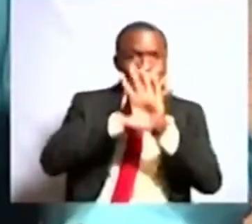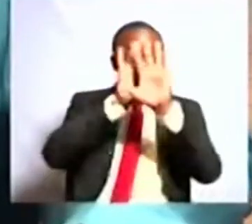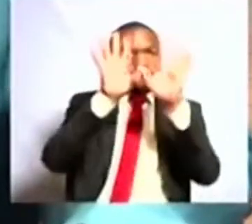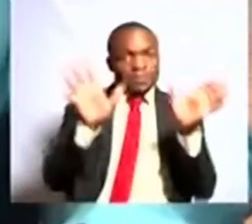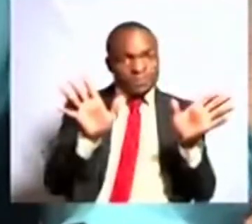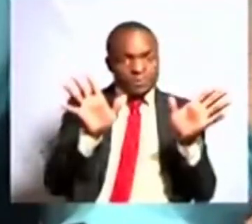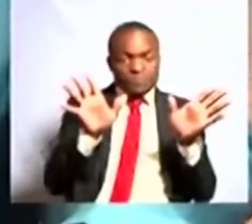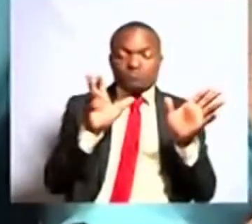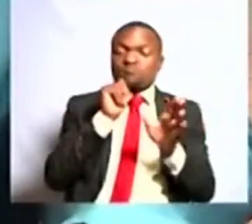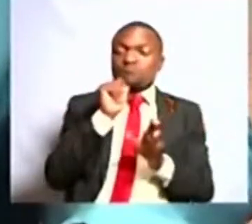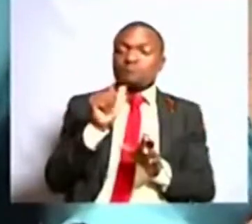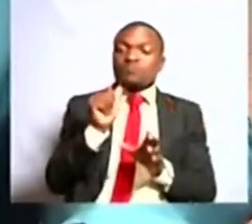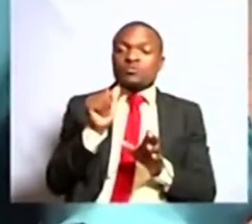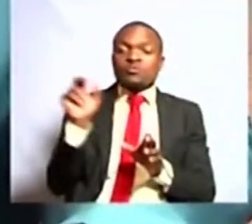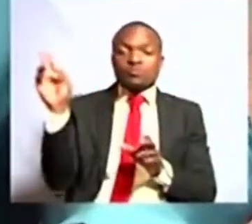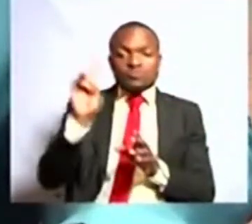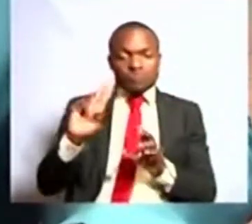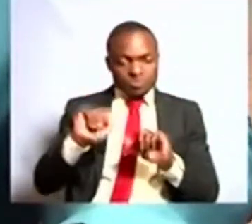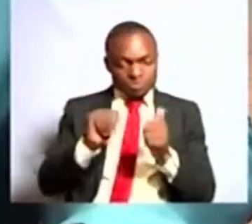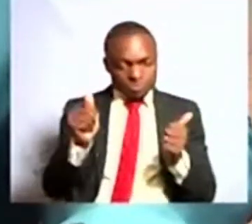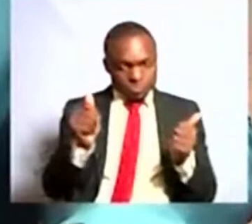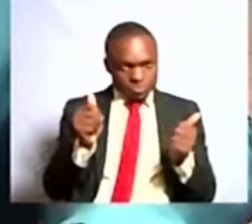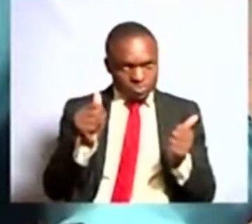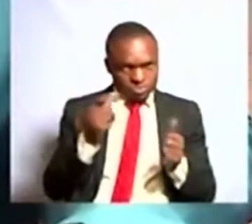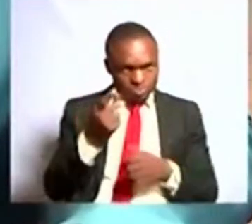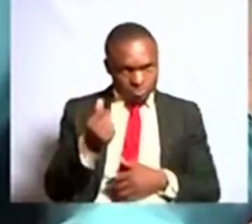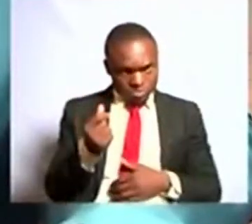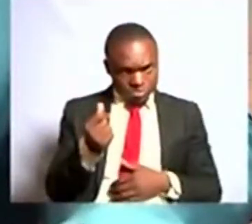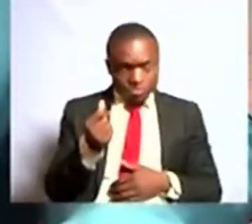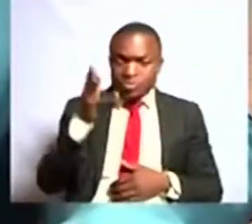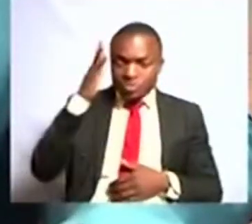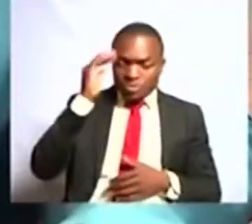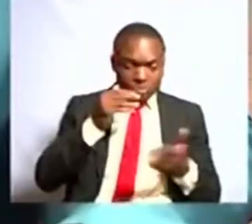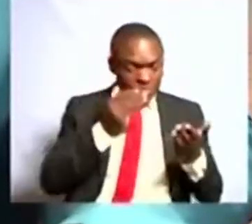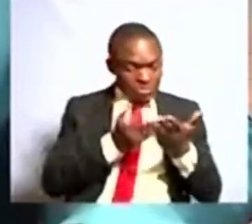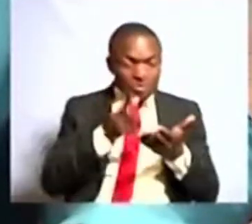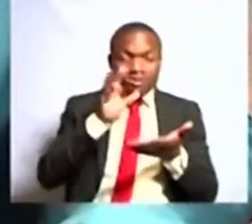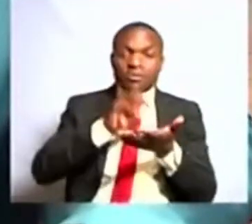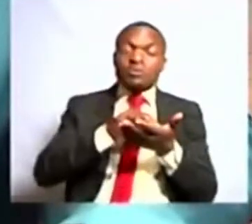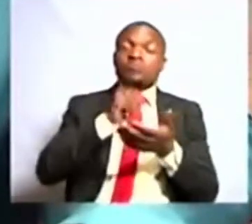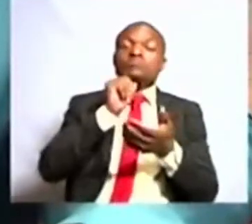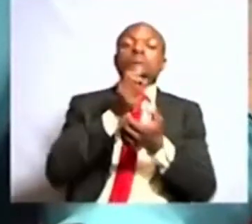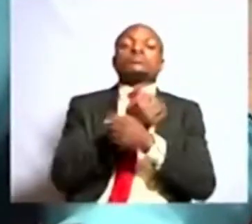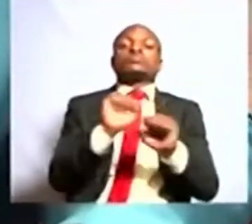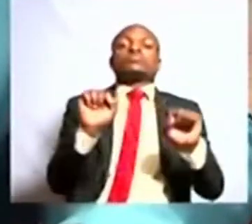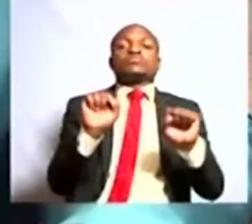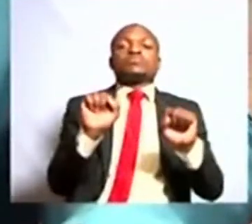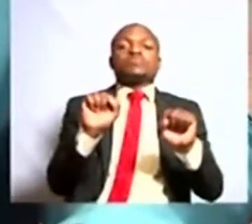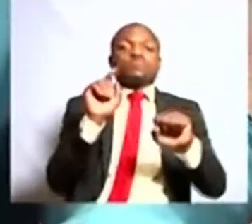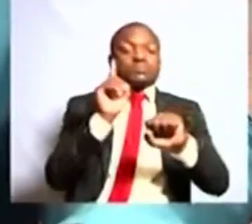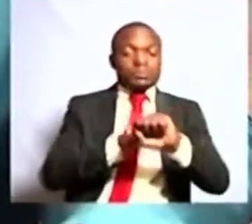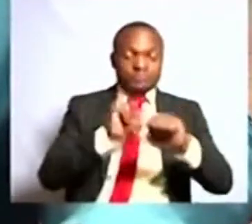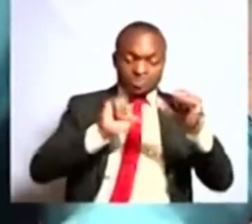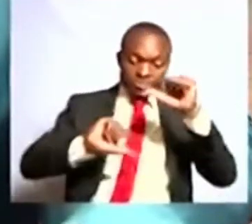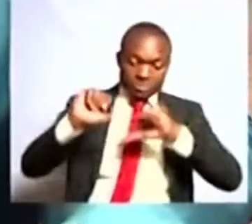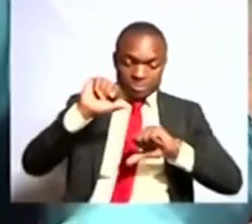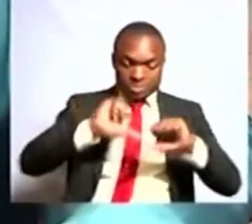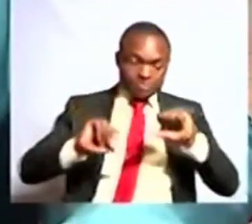on misapplication. I want to understand why was this matter not resolved at the time of